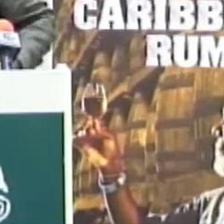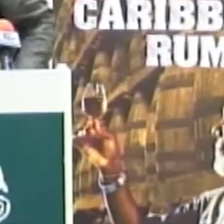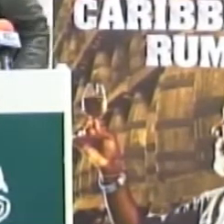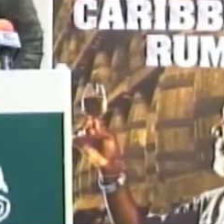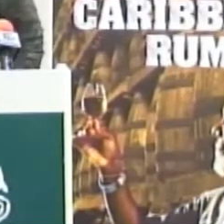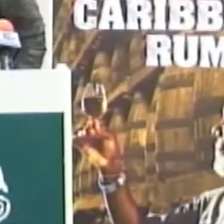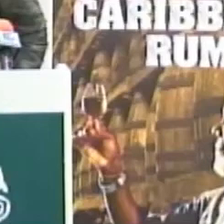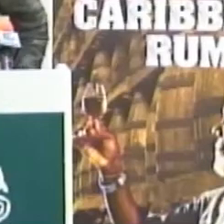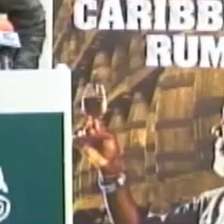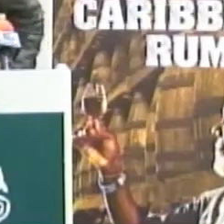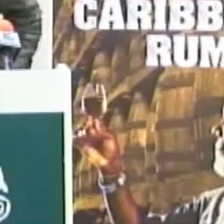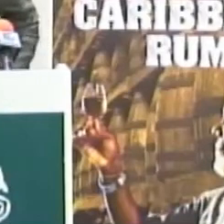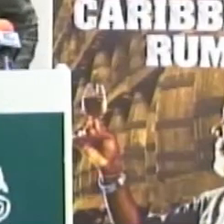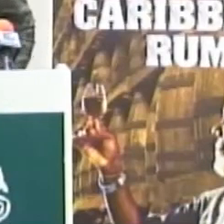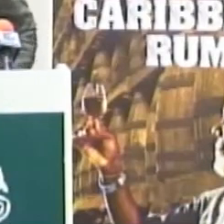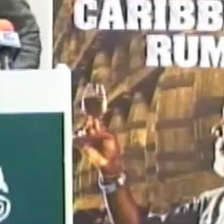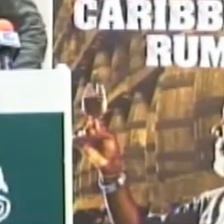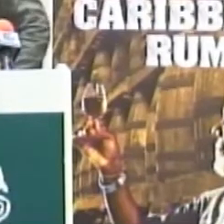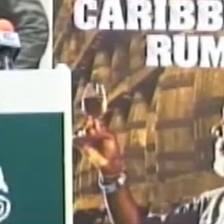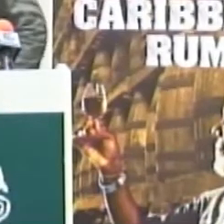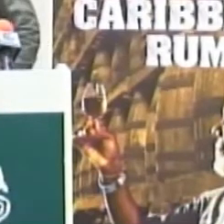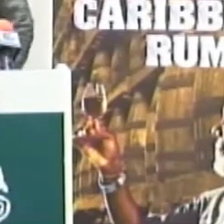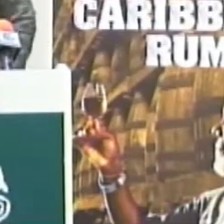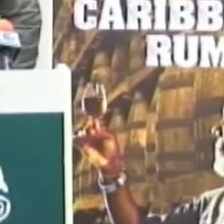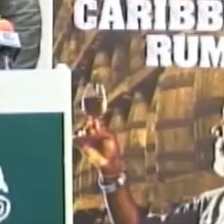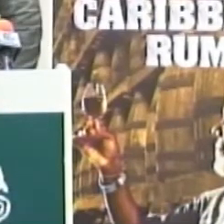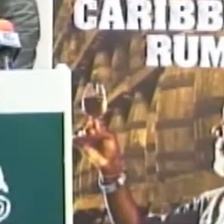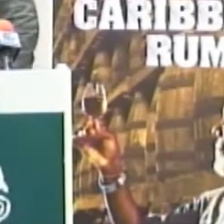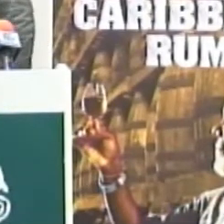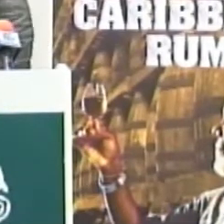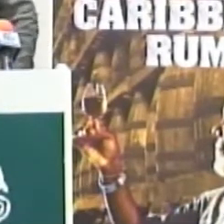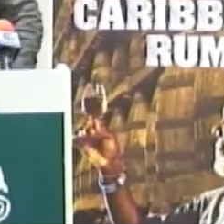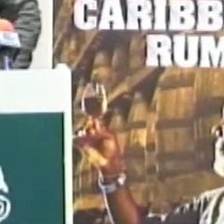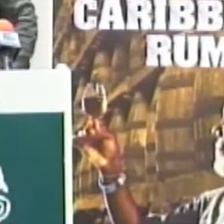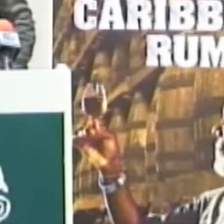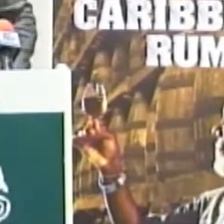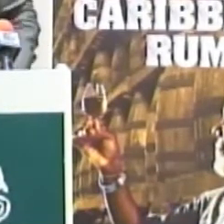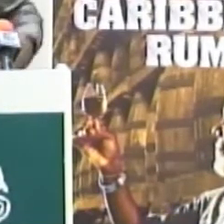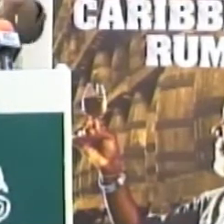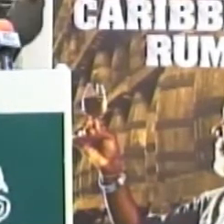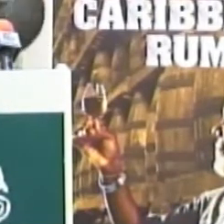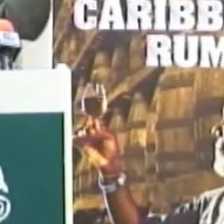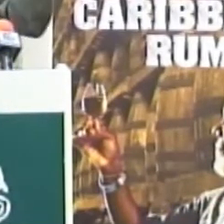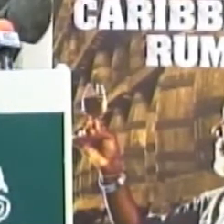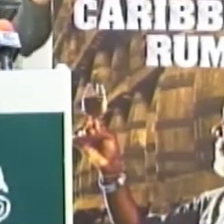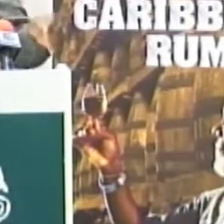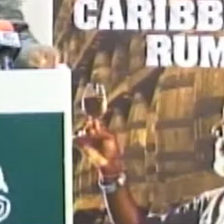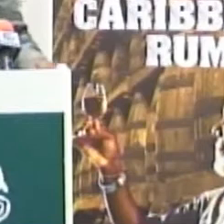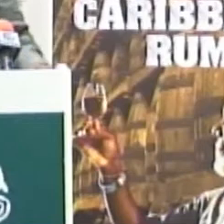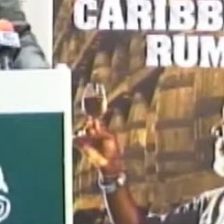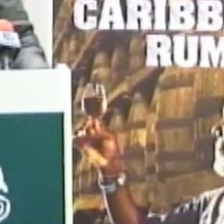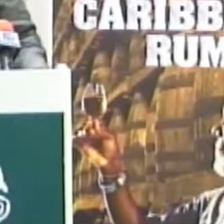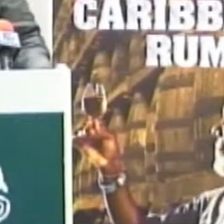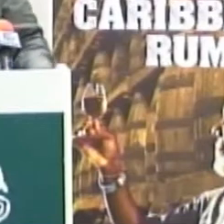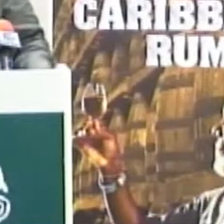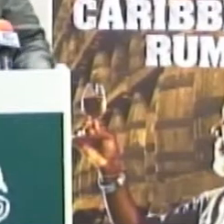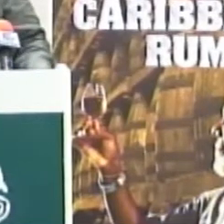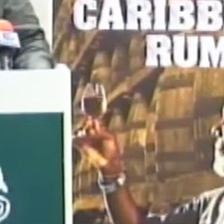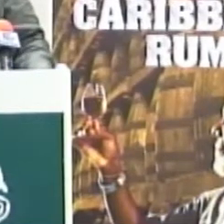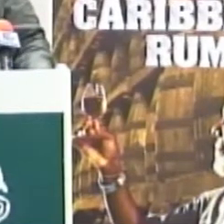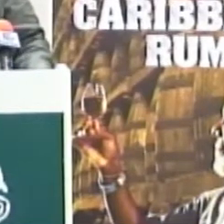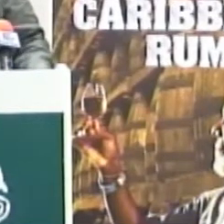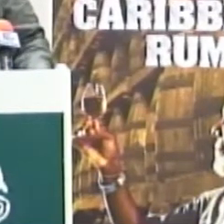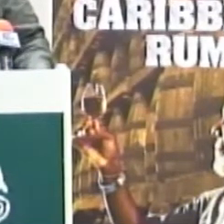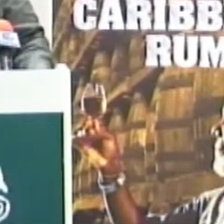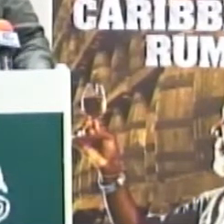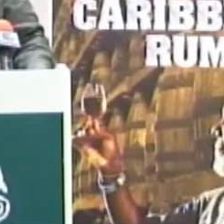I want at this point in time to thank those from the country of France who have seen it